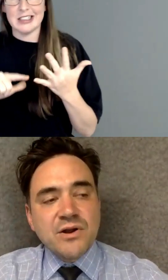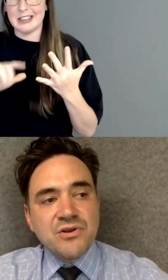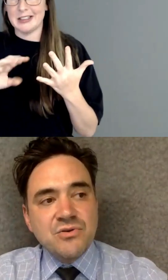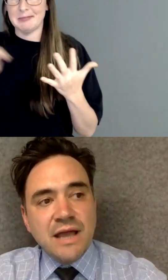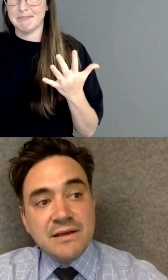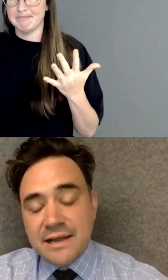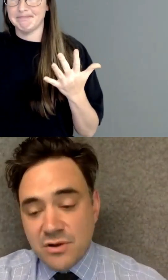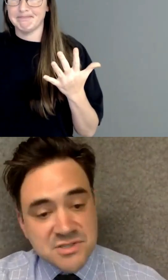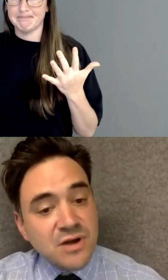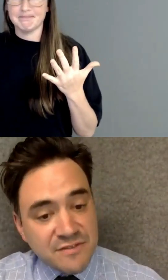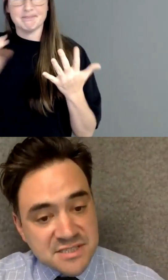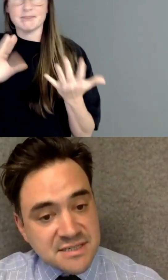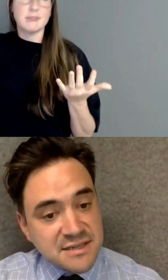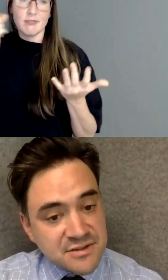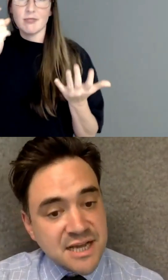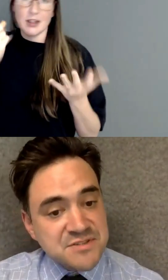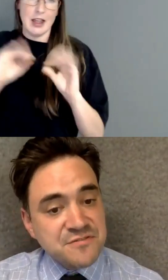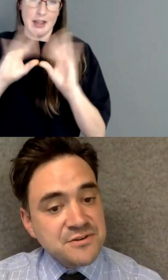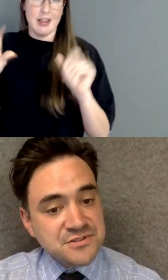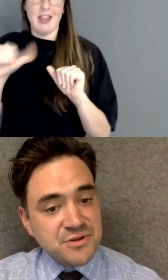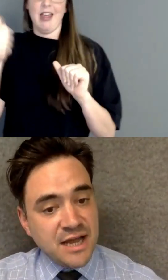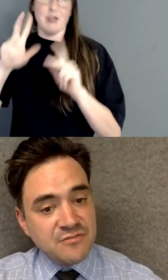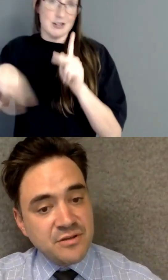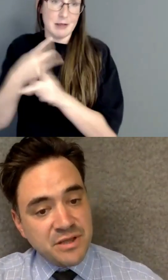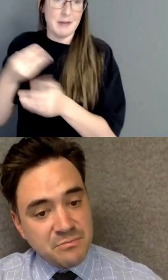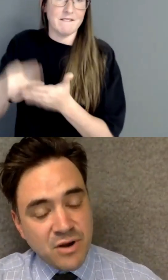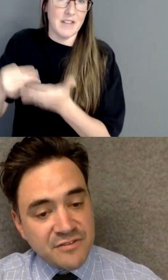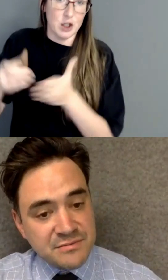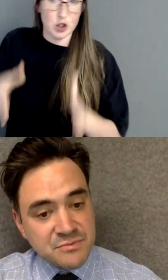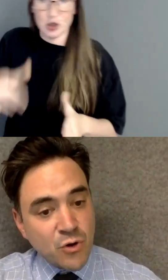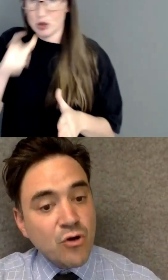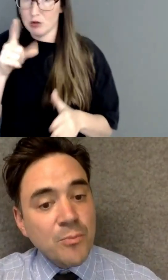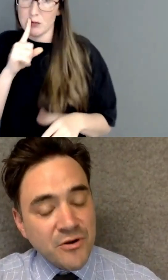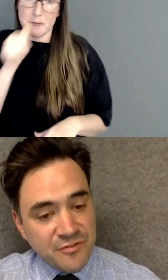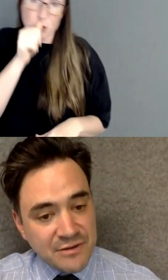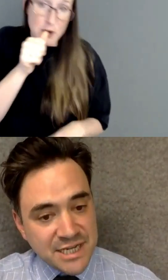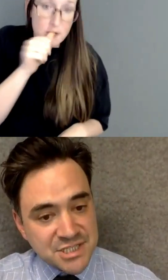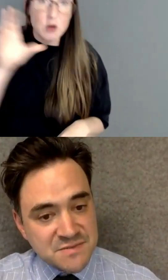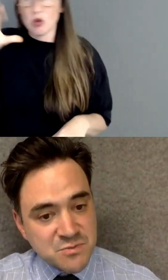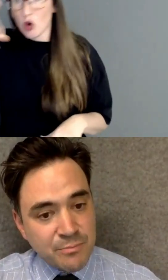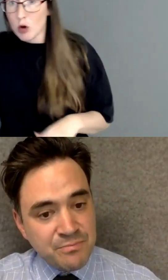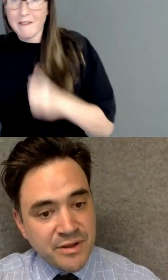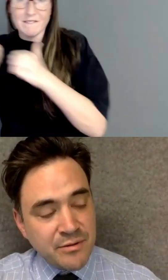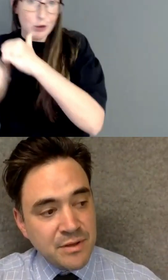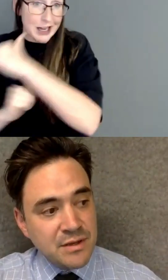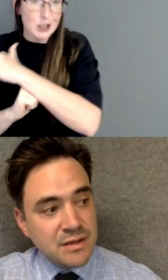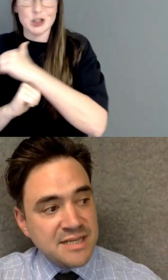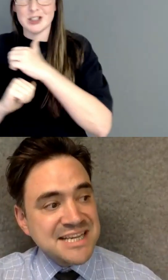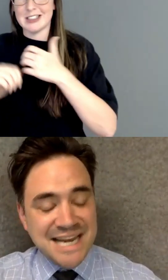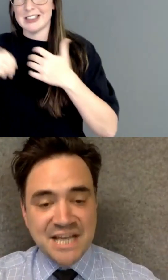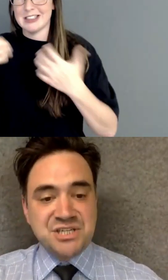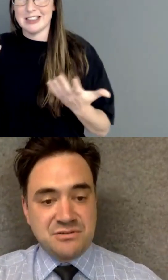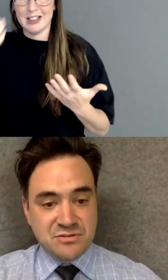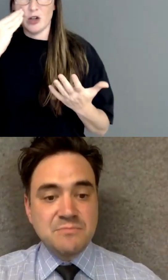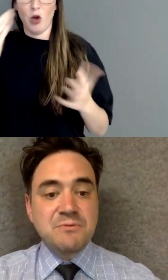That's where and also obviously the other types of funders you have, it could be private or corporate foundations where there is